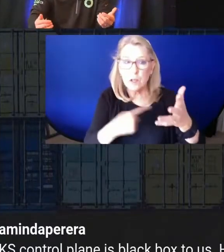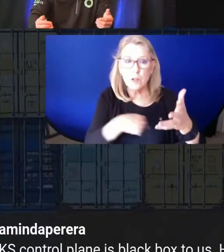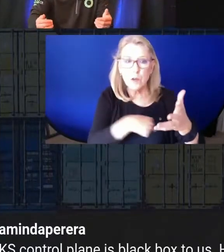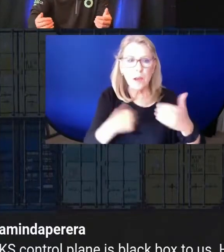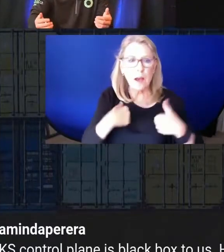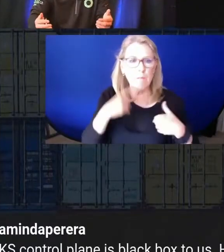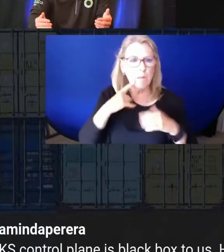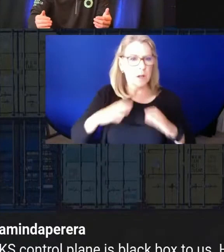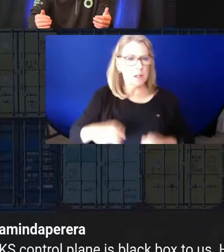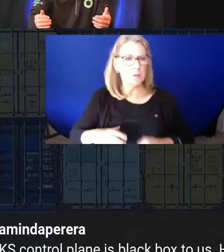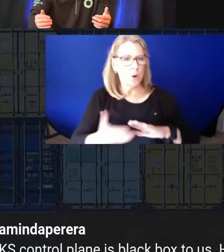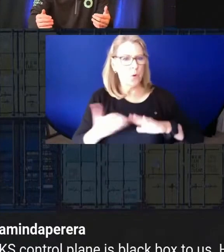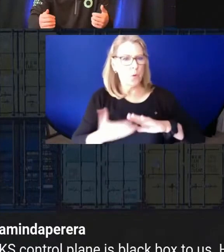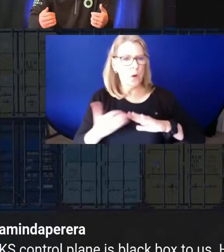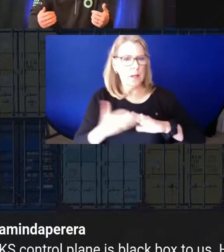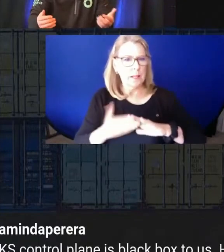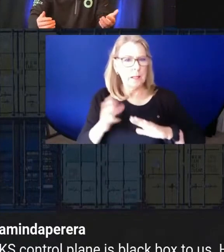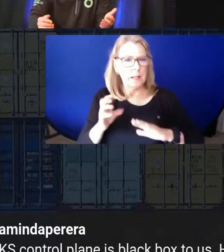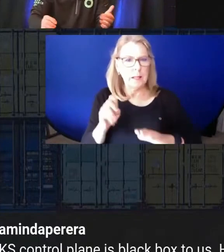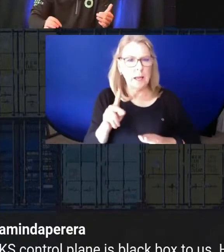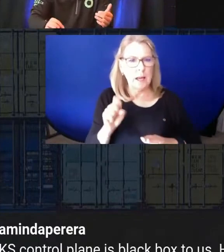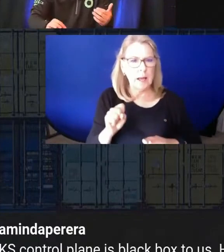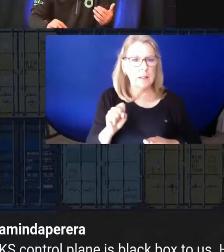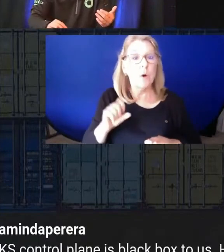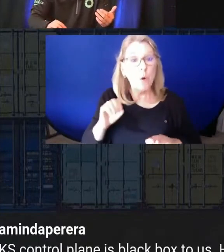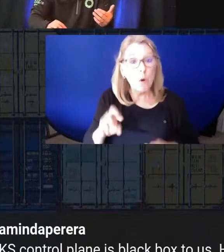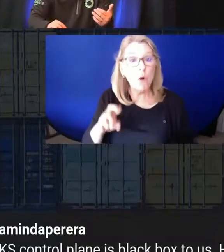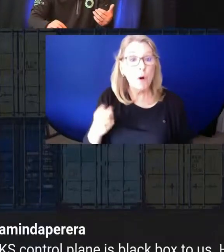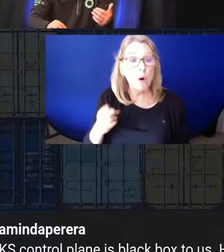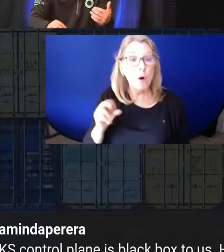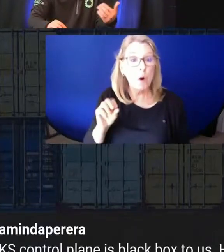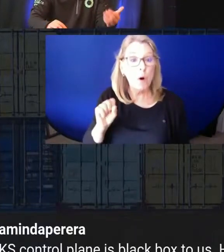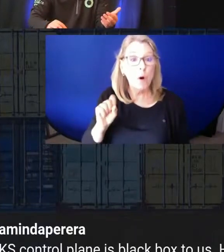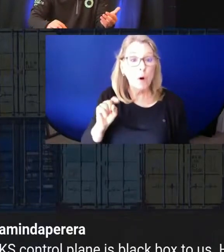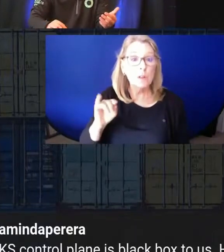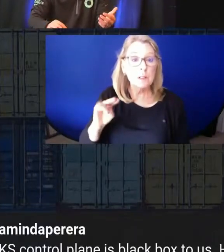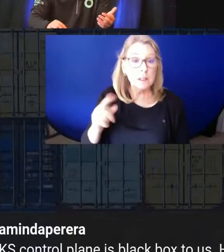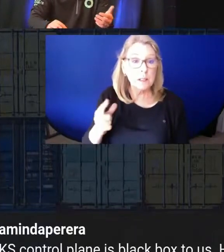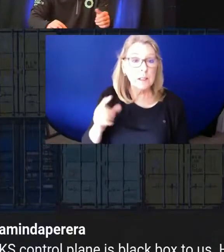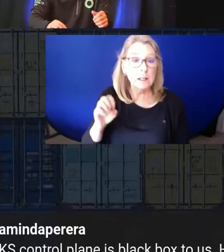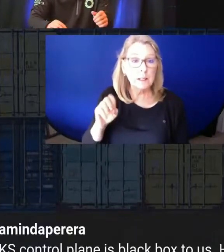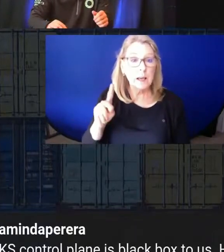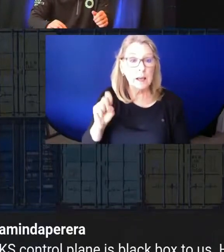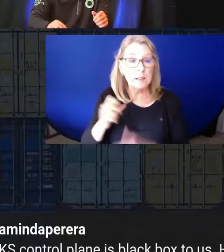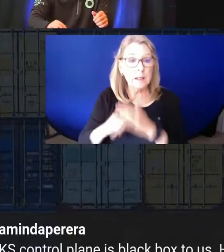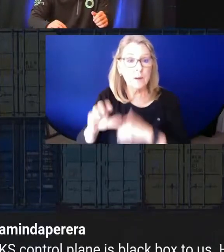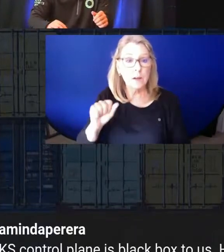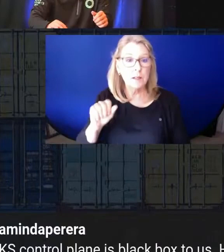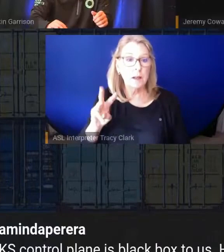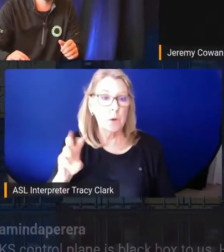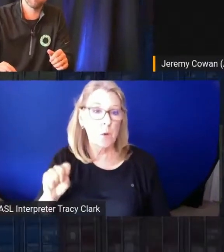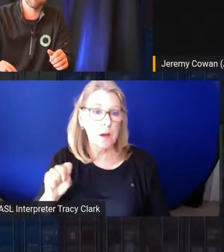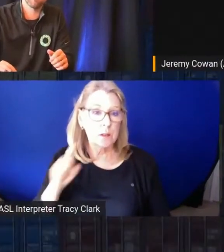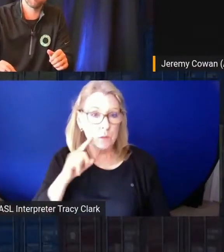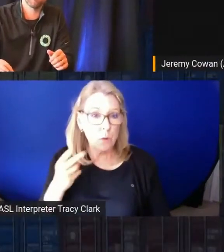hosted EKS in AWS, to be able to see what's going on in their clusters on the control plane side?